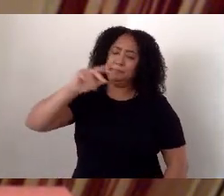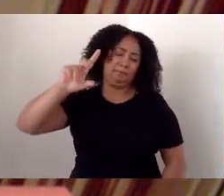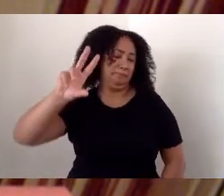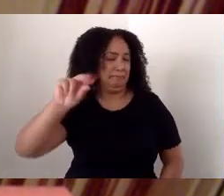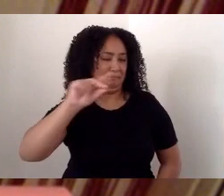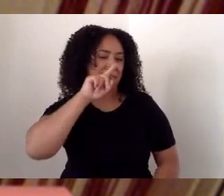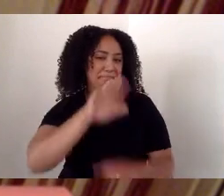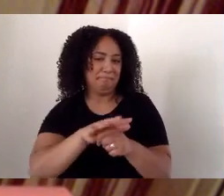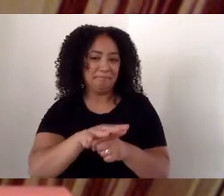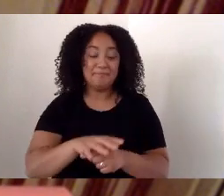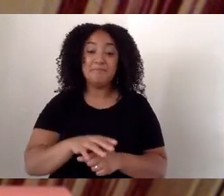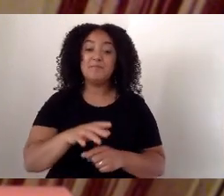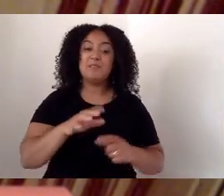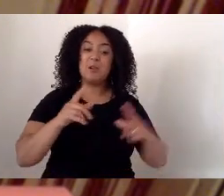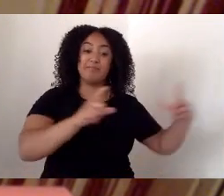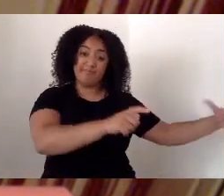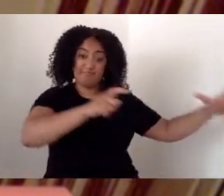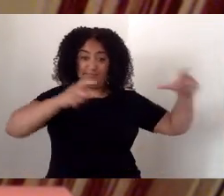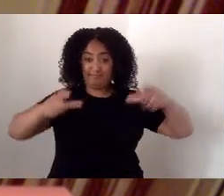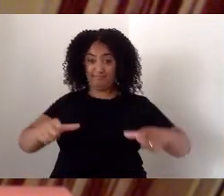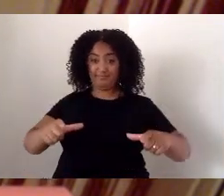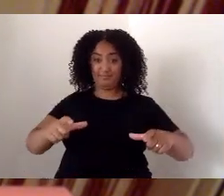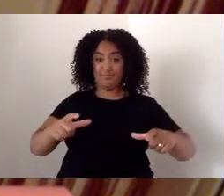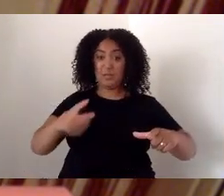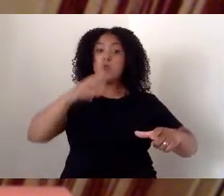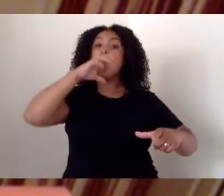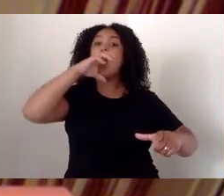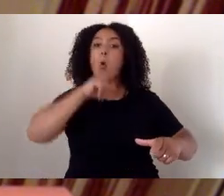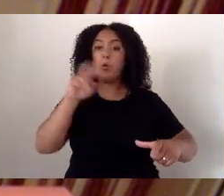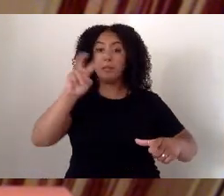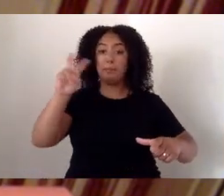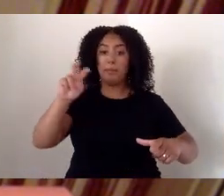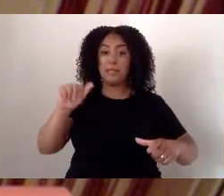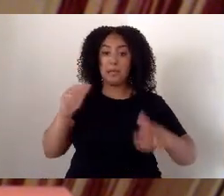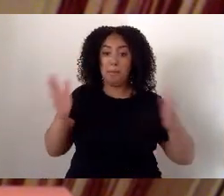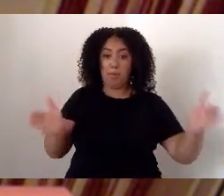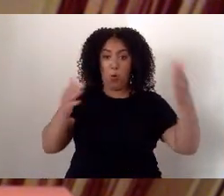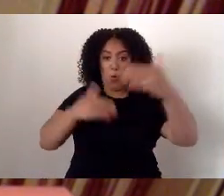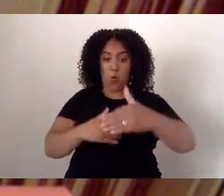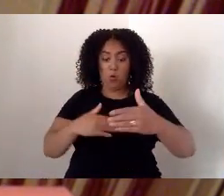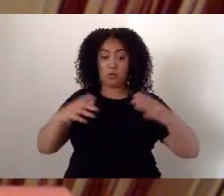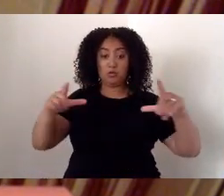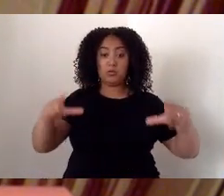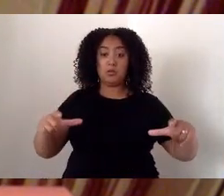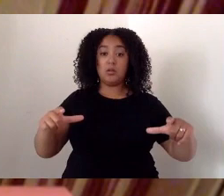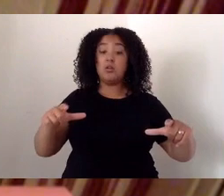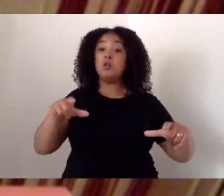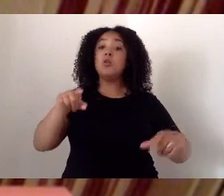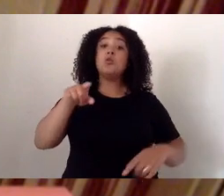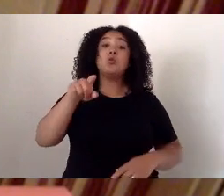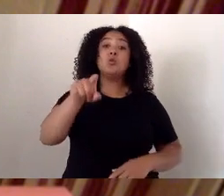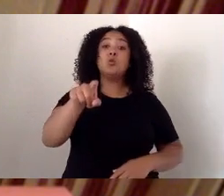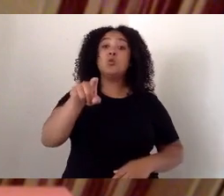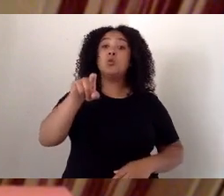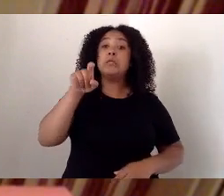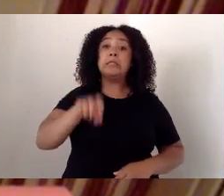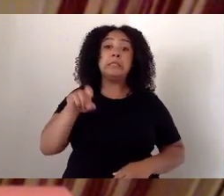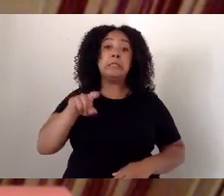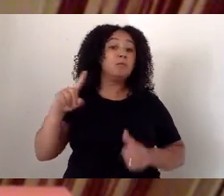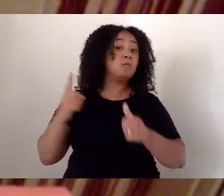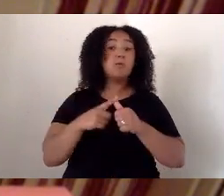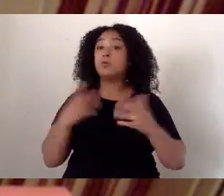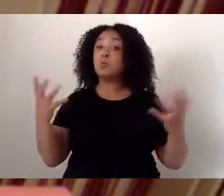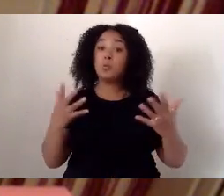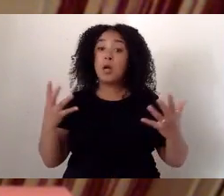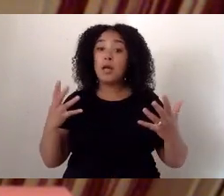So the first thing that we're gonna wanna do when working on our large puppet is we're gonna want to create the mouth. That's what